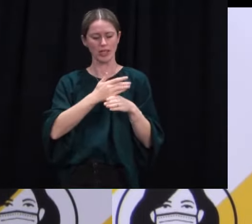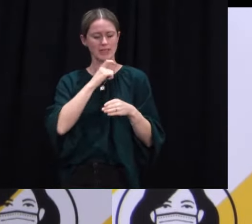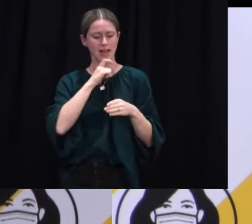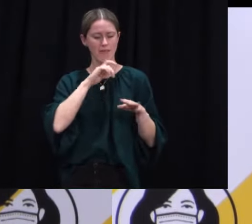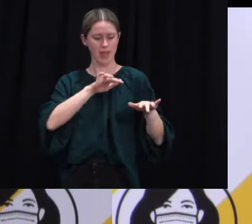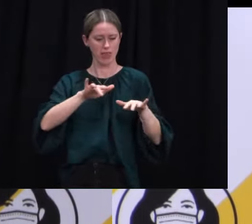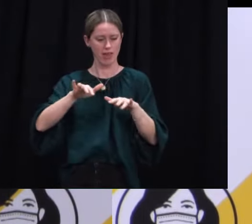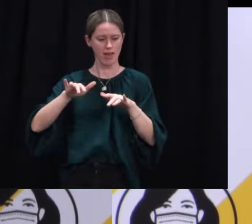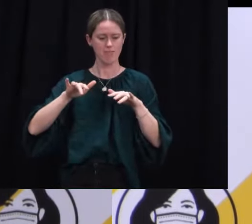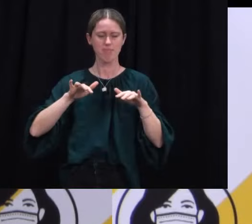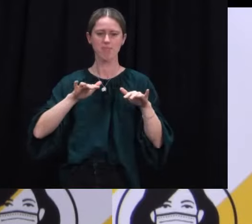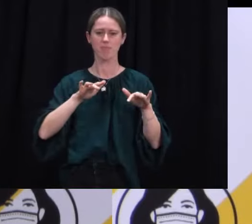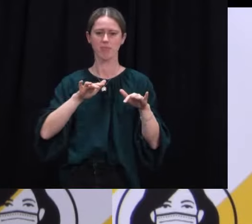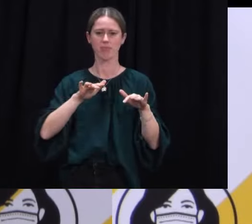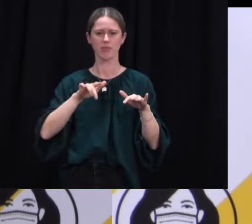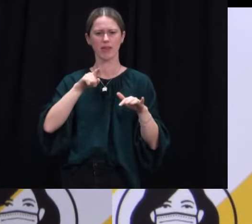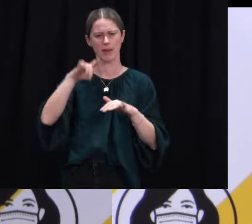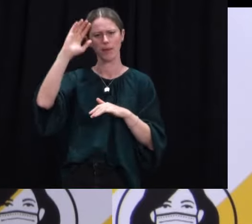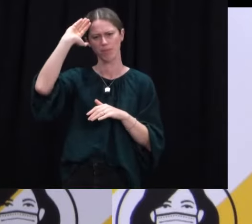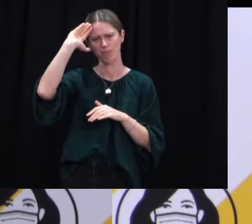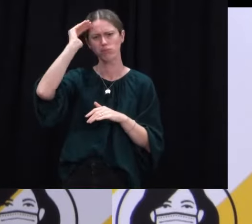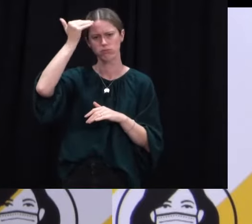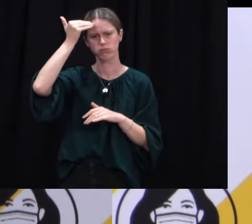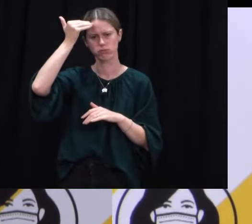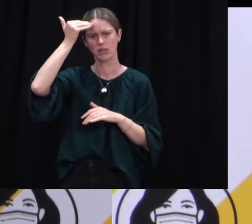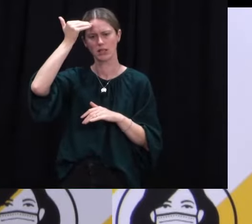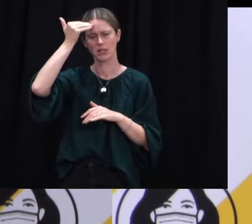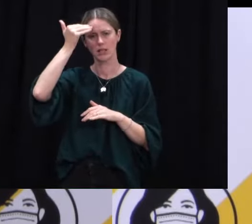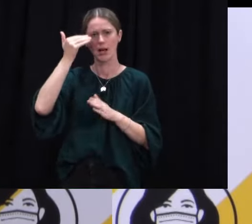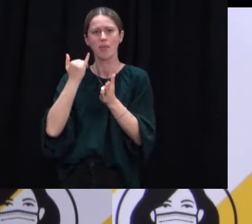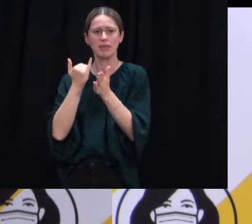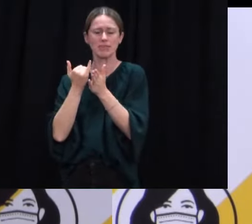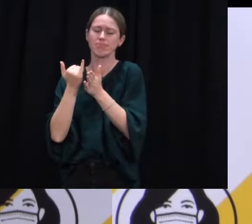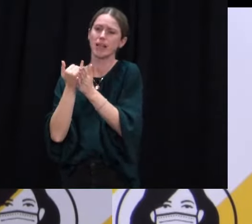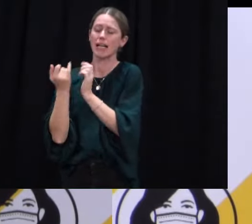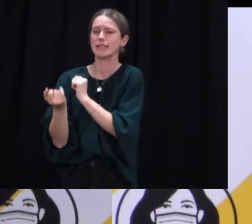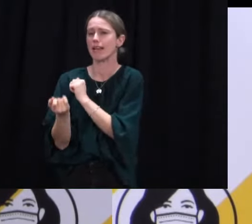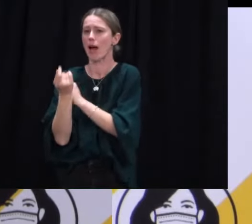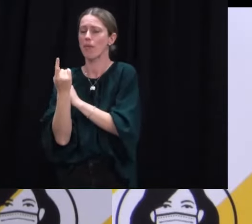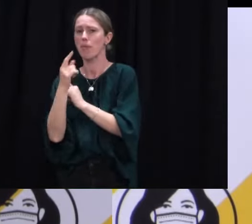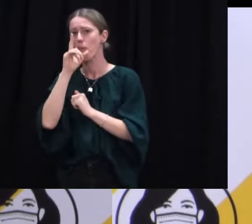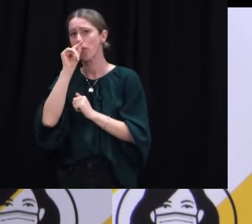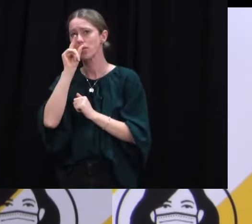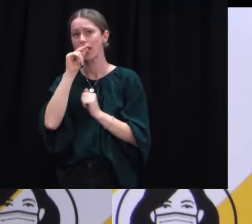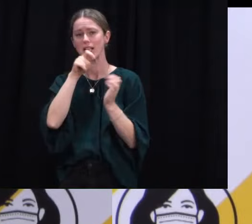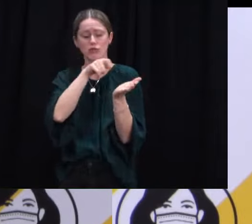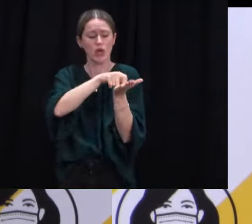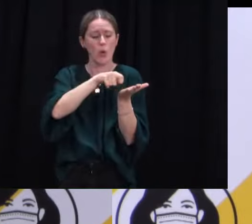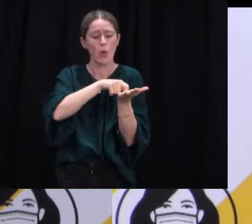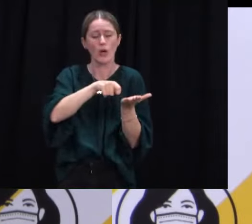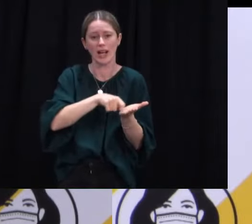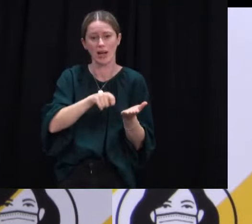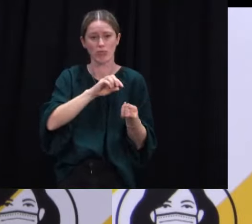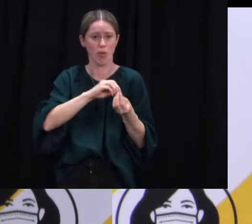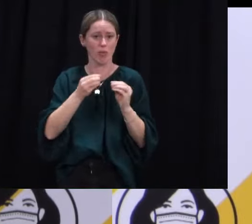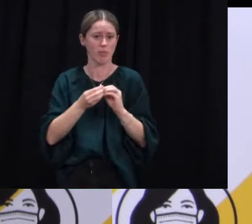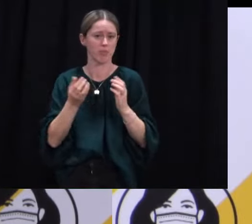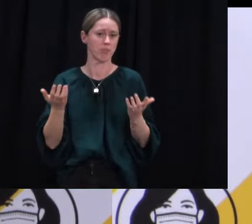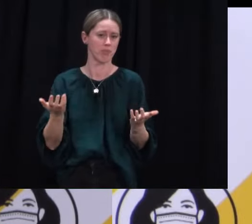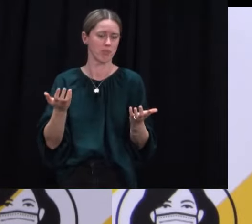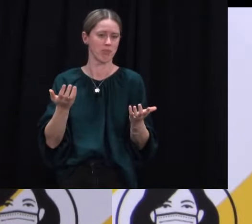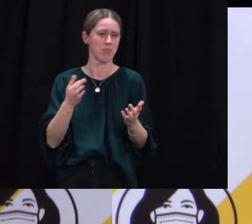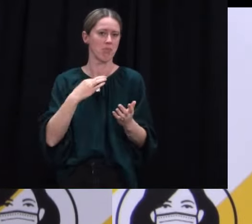are very diligent. These things do happen. It could simply be a recording issue here, so